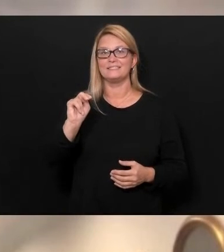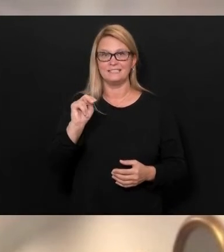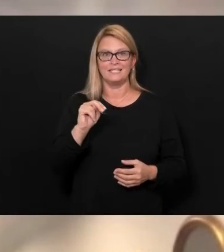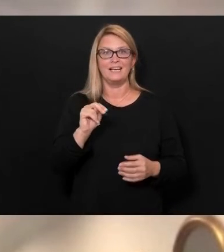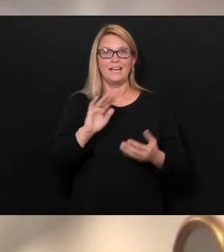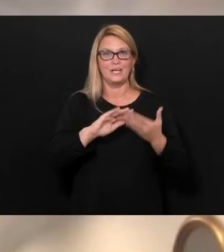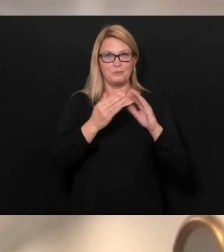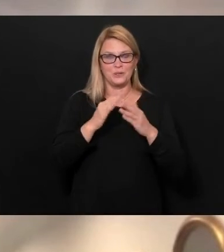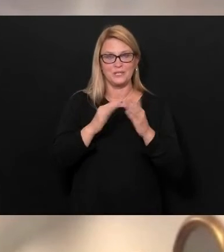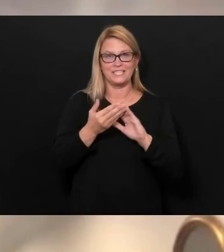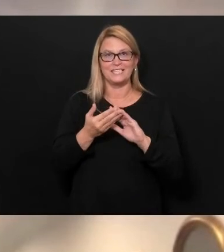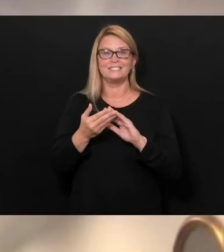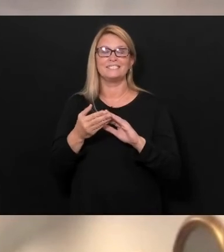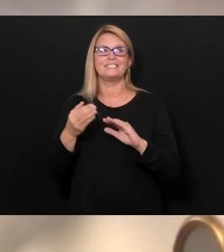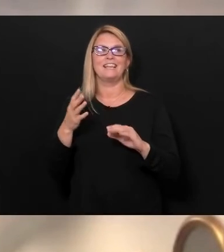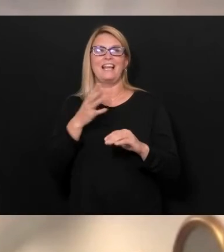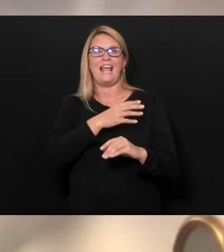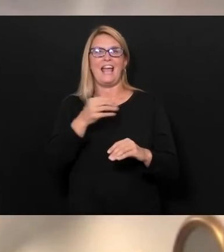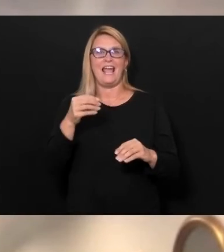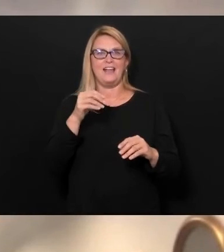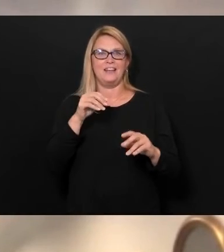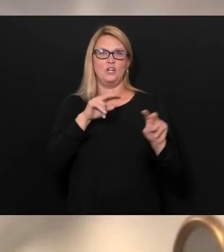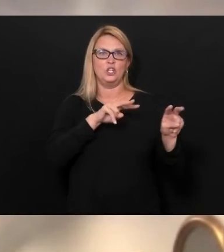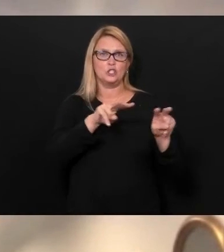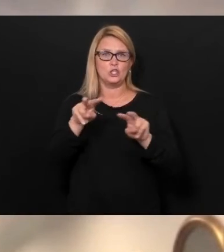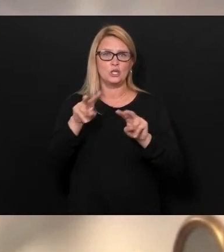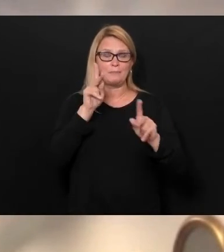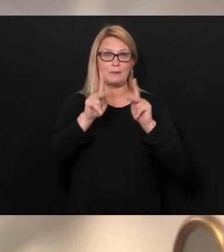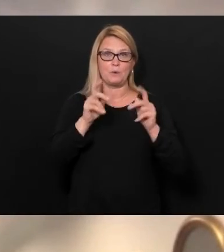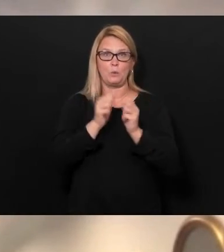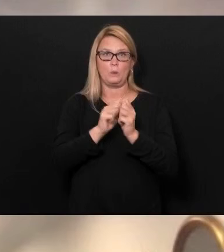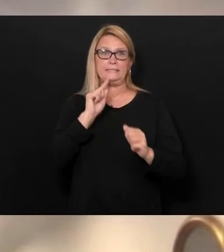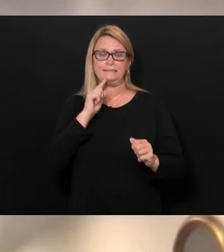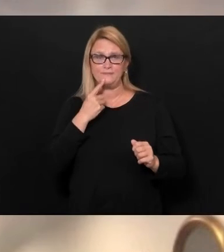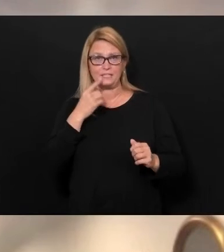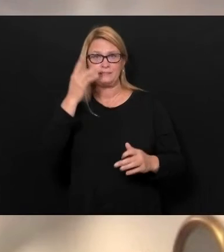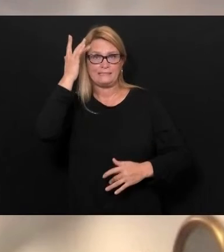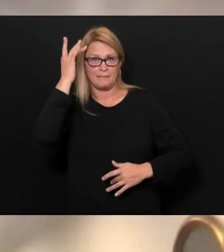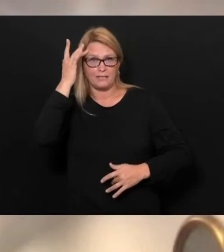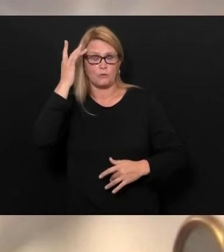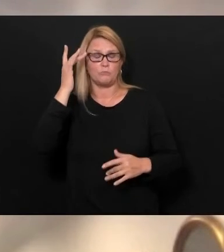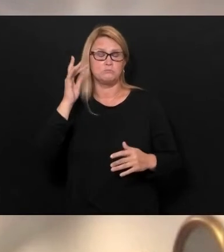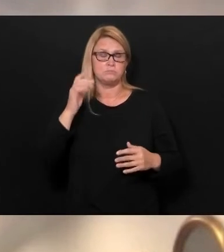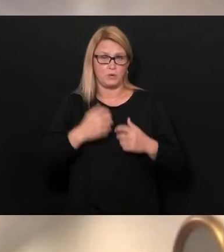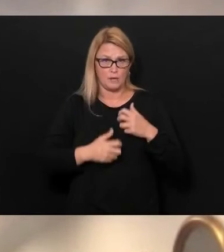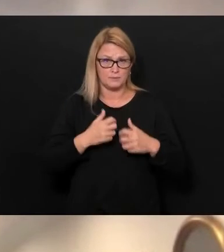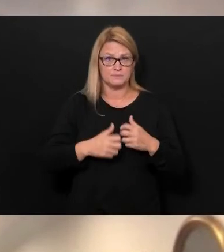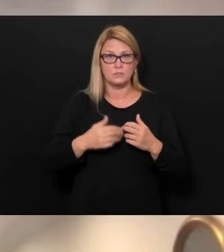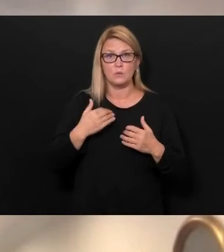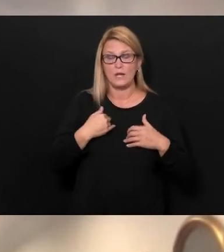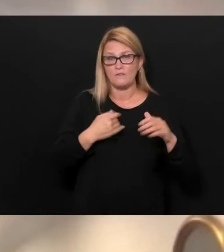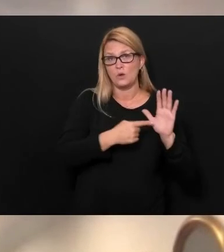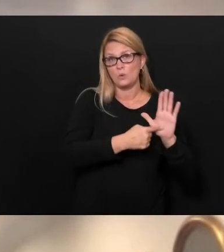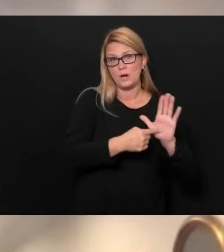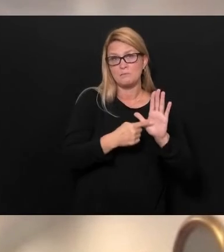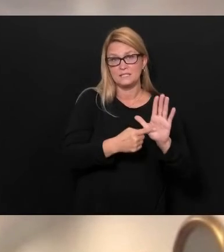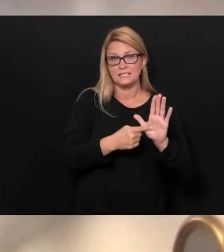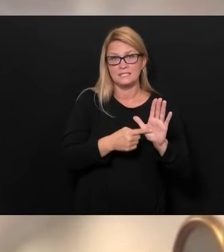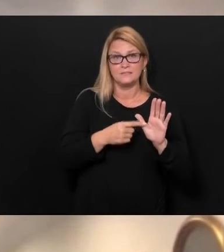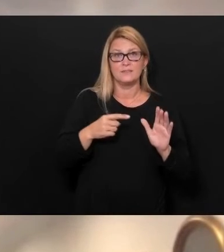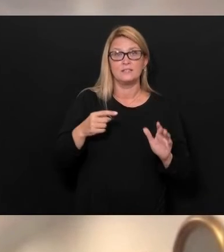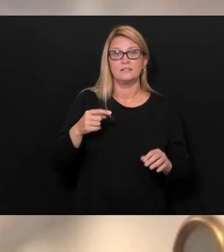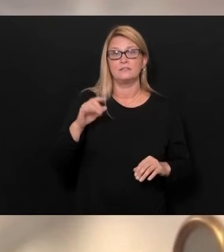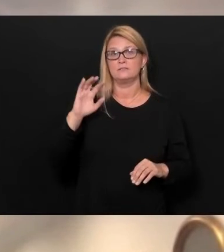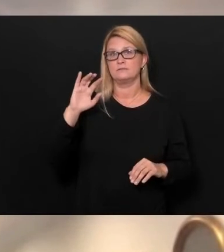West Virginia, as well as looking at people with chronic medical problems. We do have representatives on the